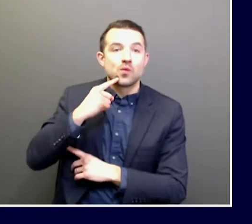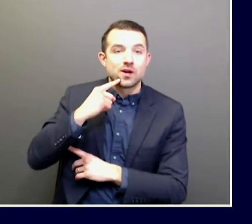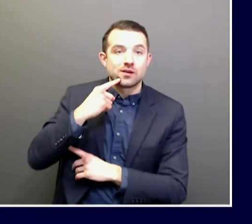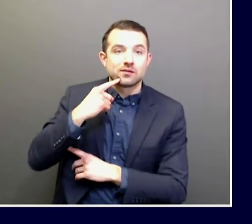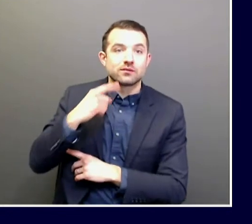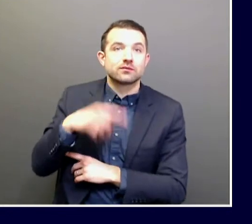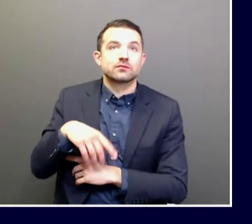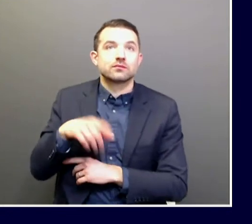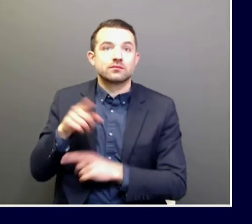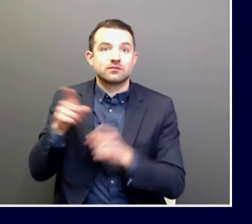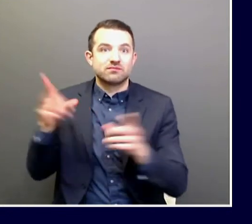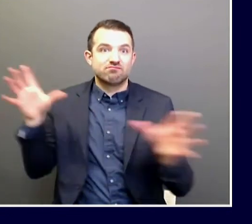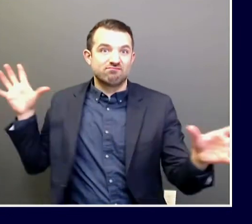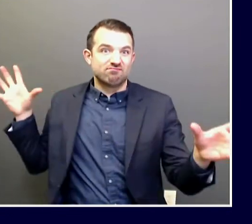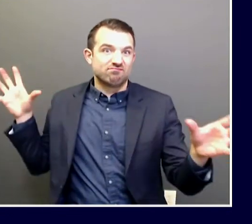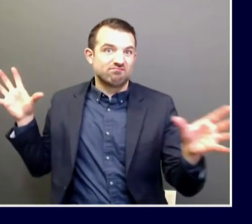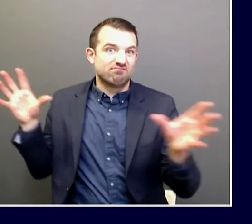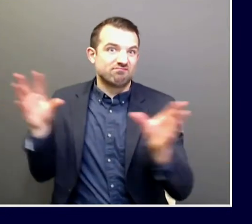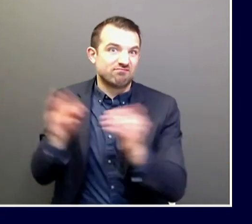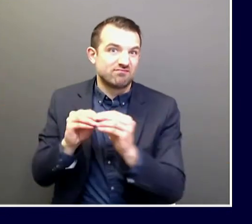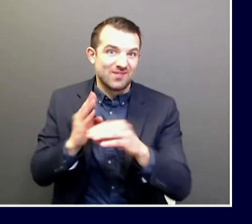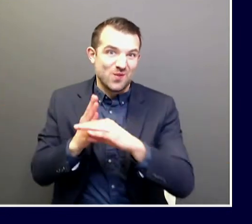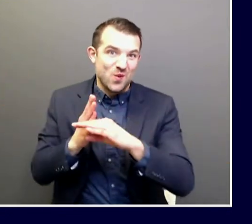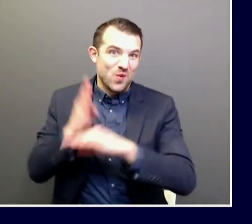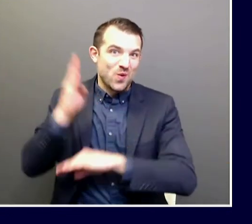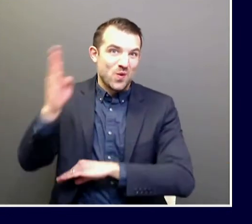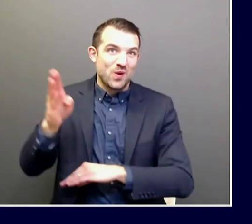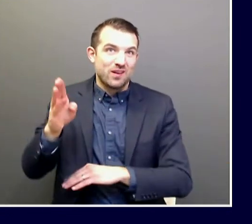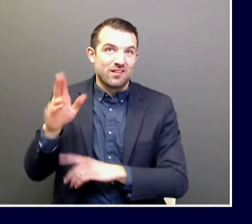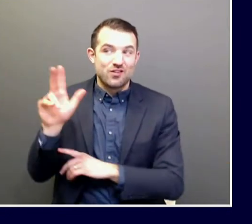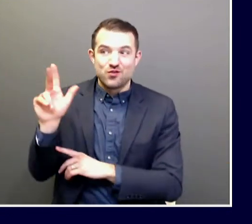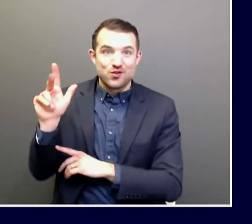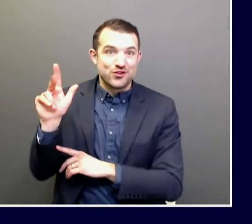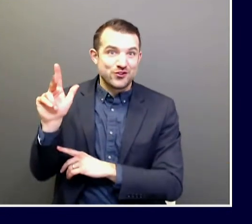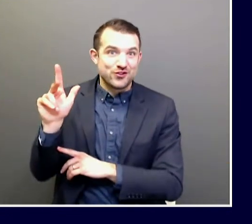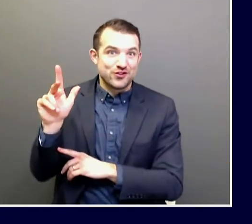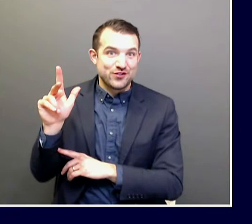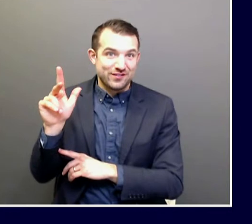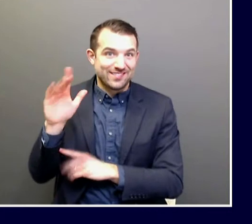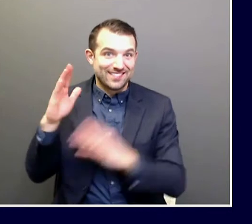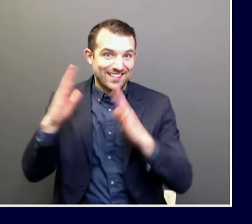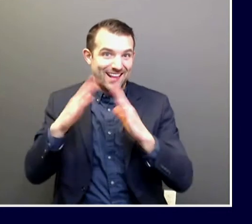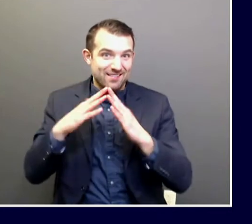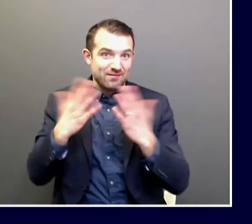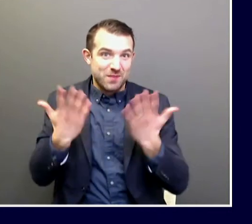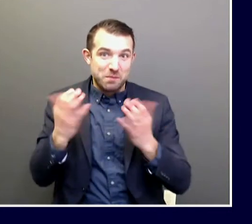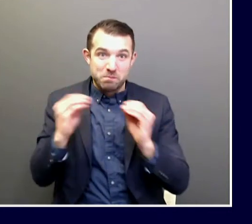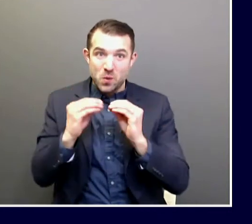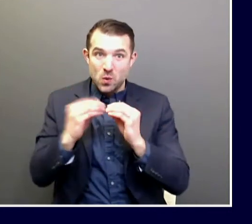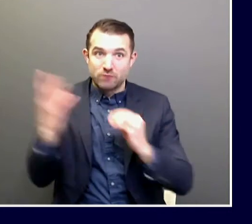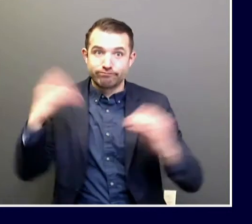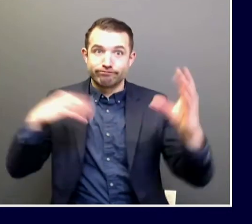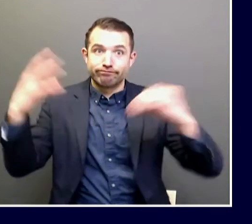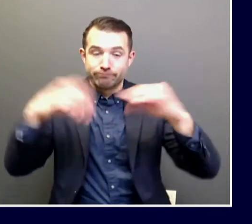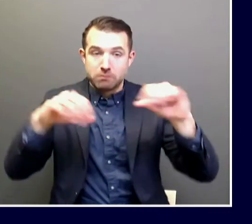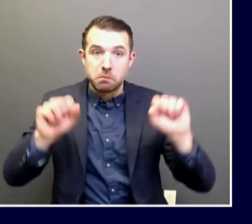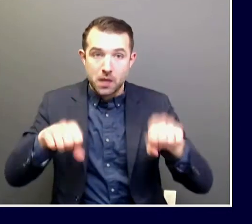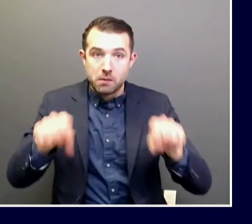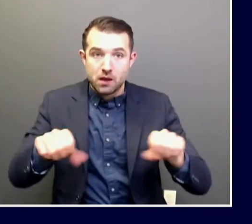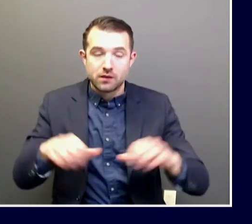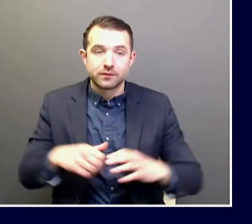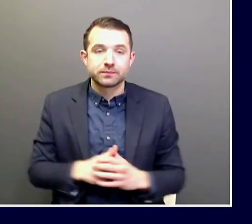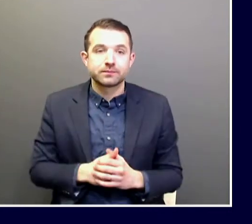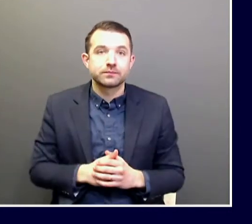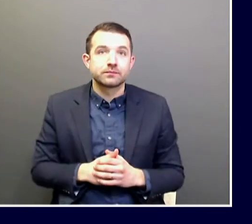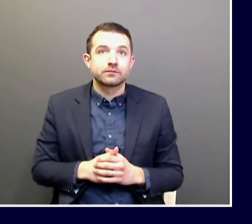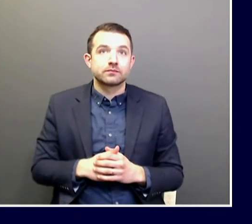and approximately 23 municipalities, if not more, that will be participating in this broad wastewater